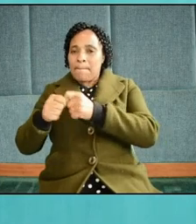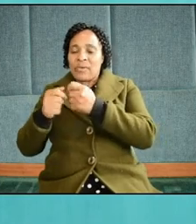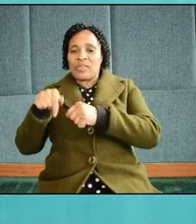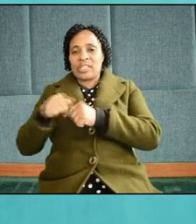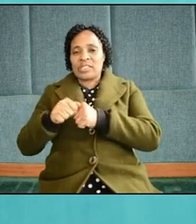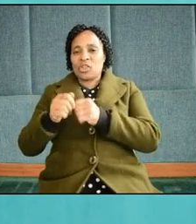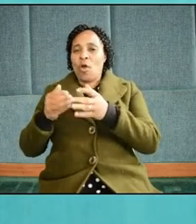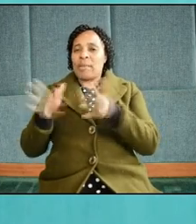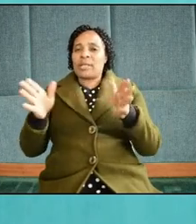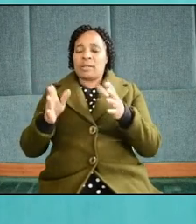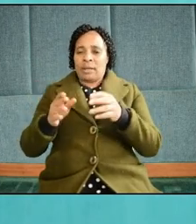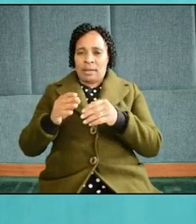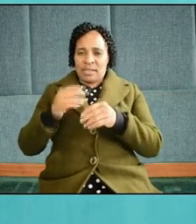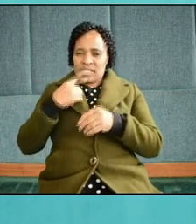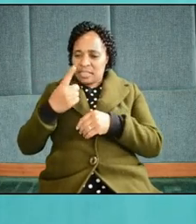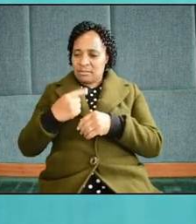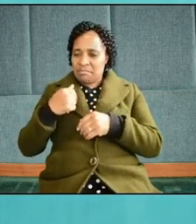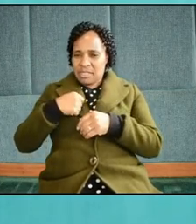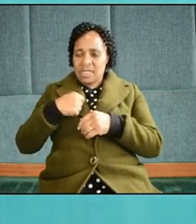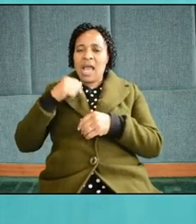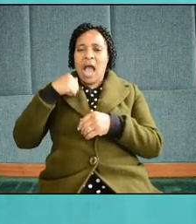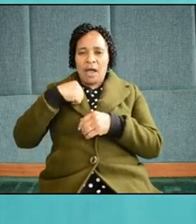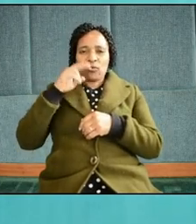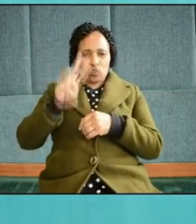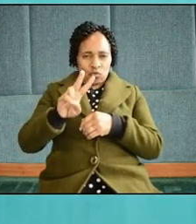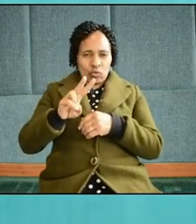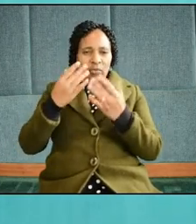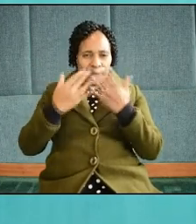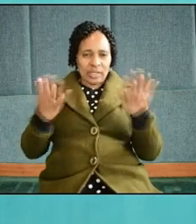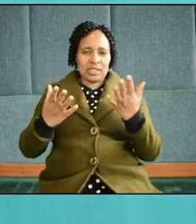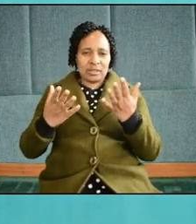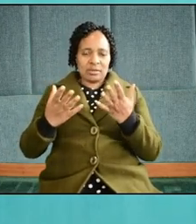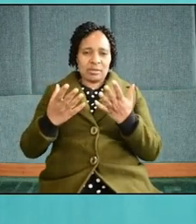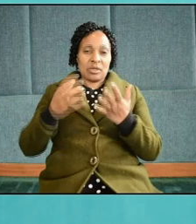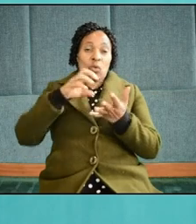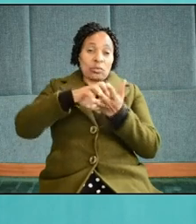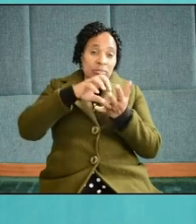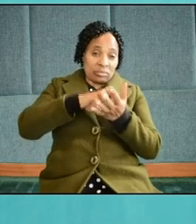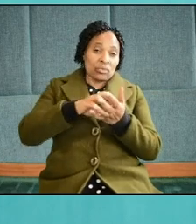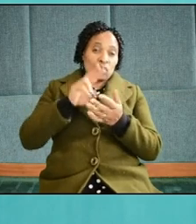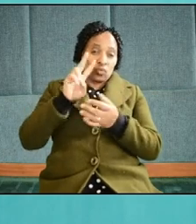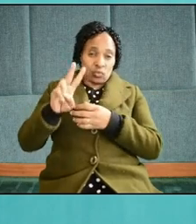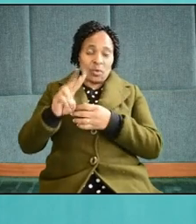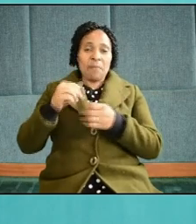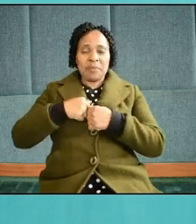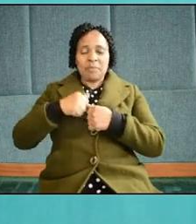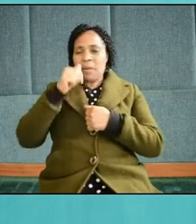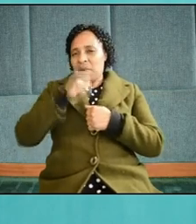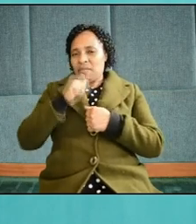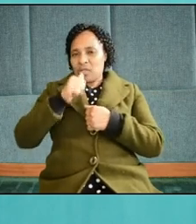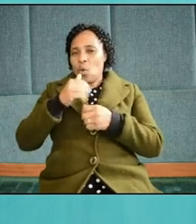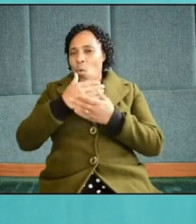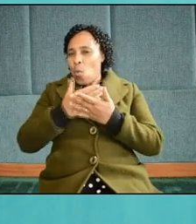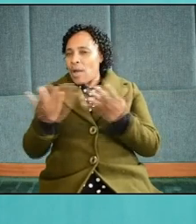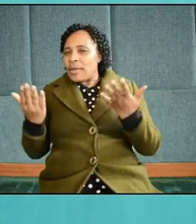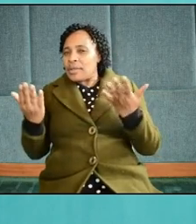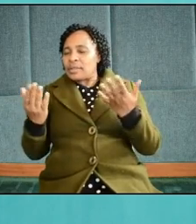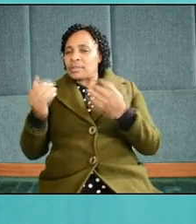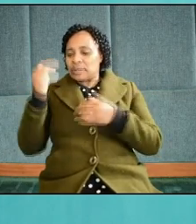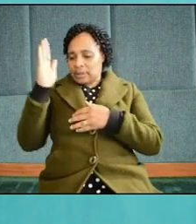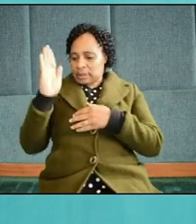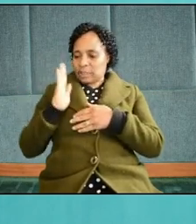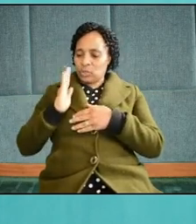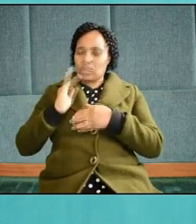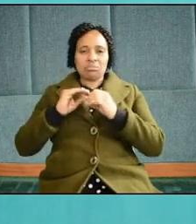it. So he says, I have two conditions. You have to give me my privacy, complete privacy. I don't want any security.